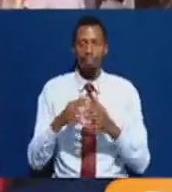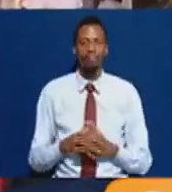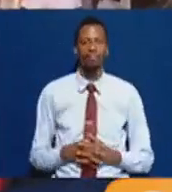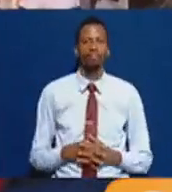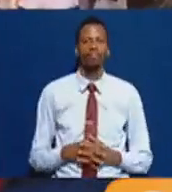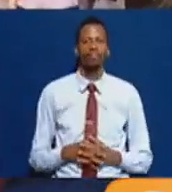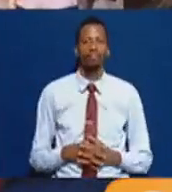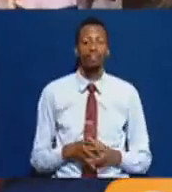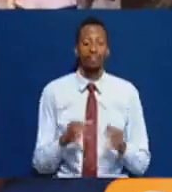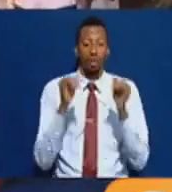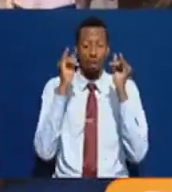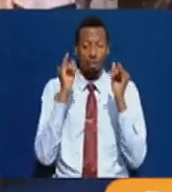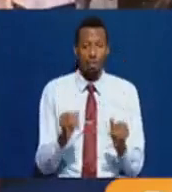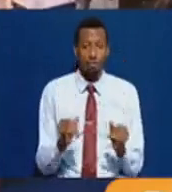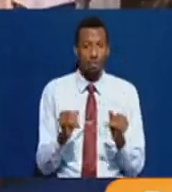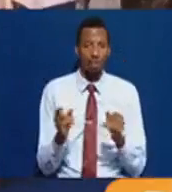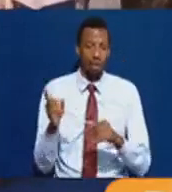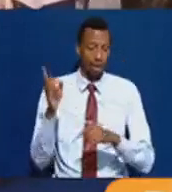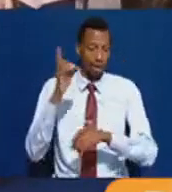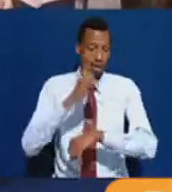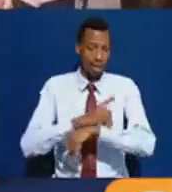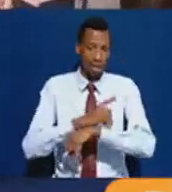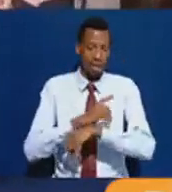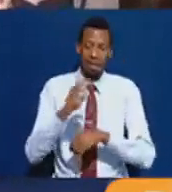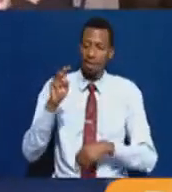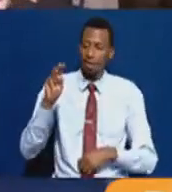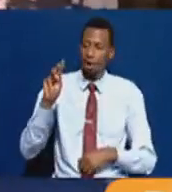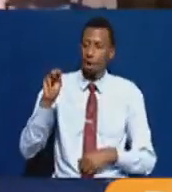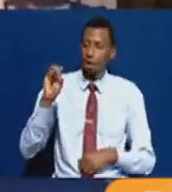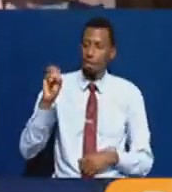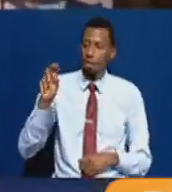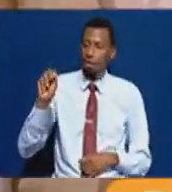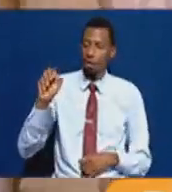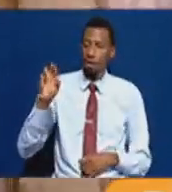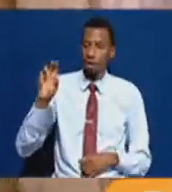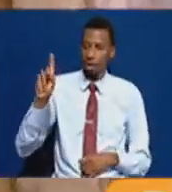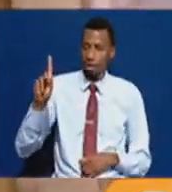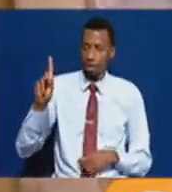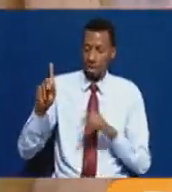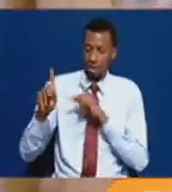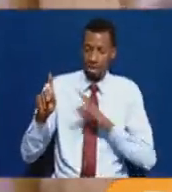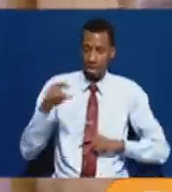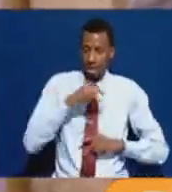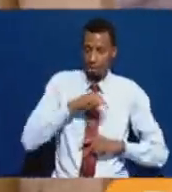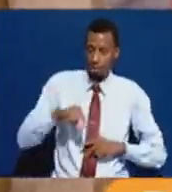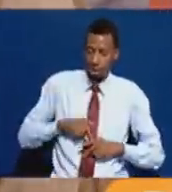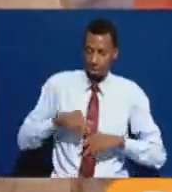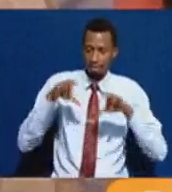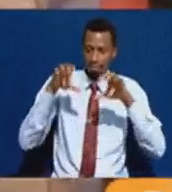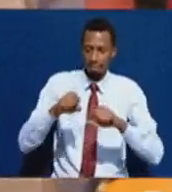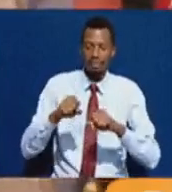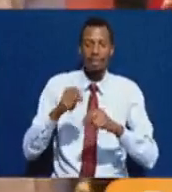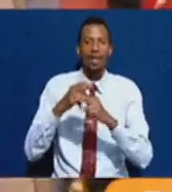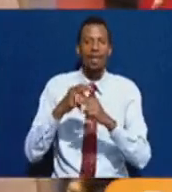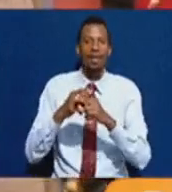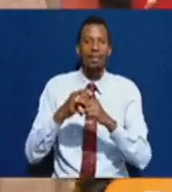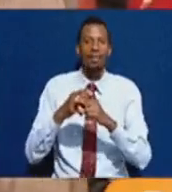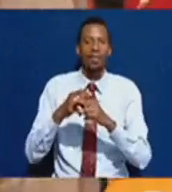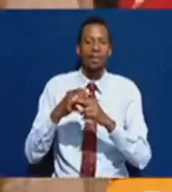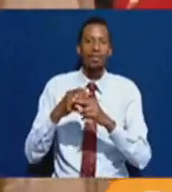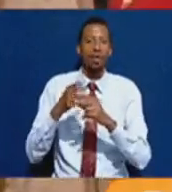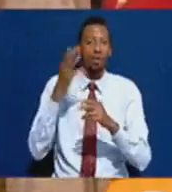The modern-day monarch, just like the ones before, inherit the title at birth and reign, not rule, for the duration of their life, after